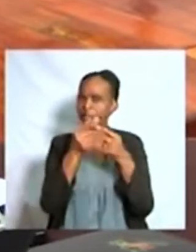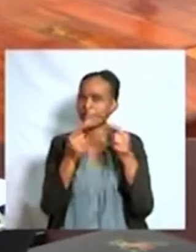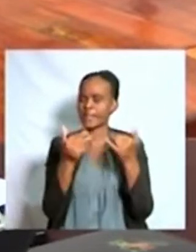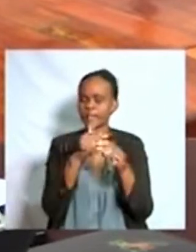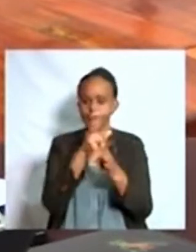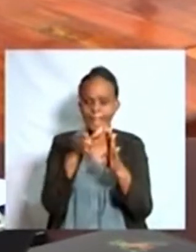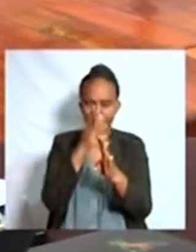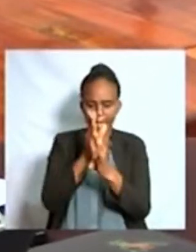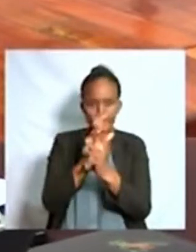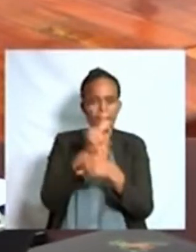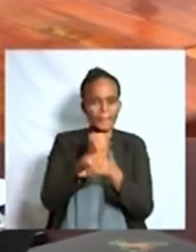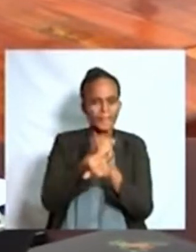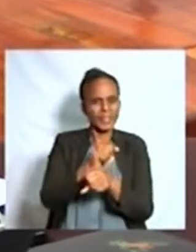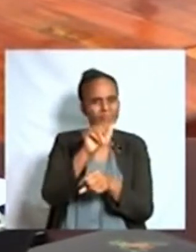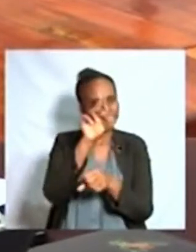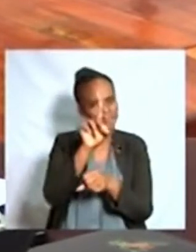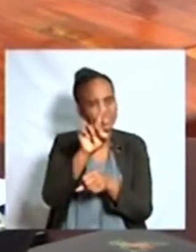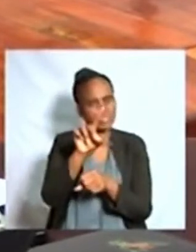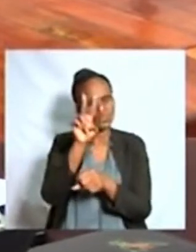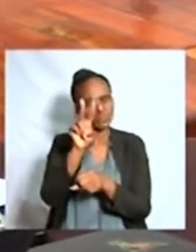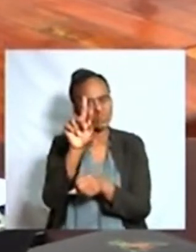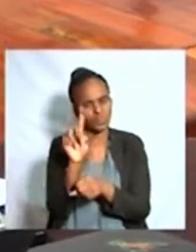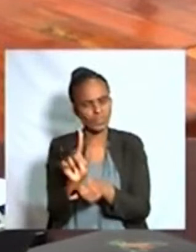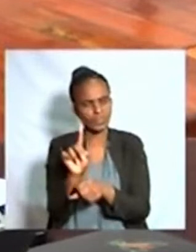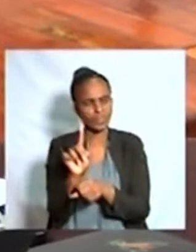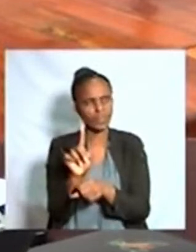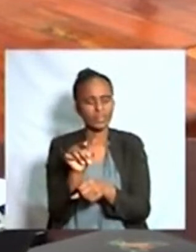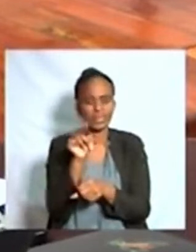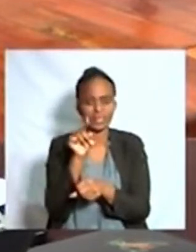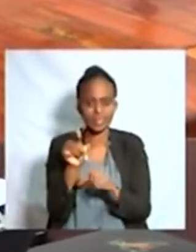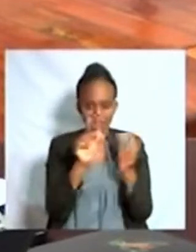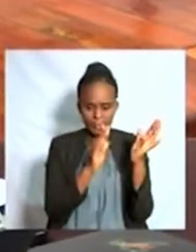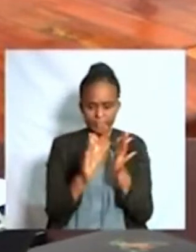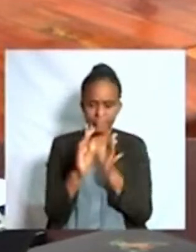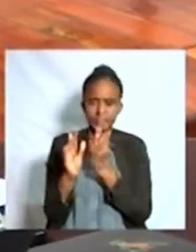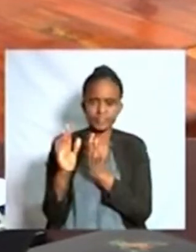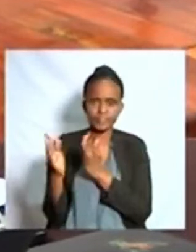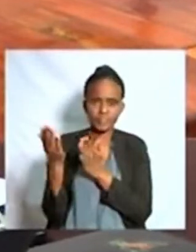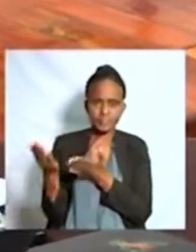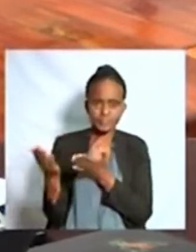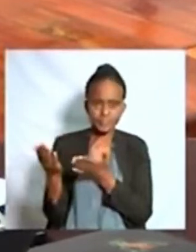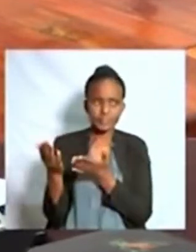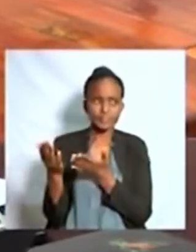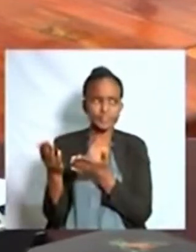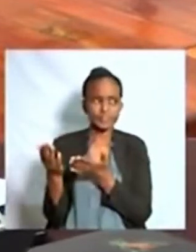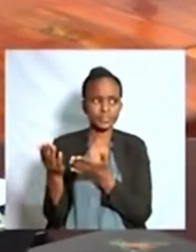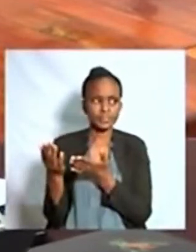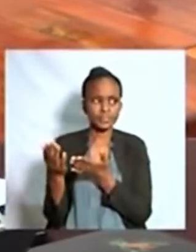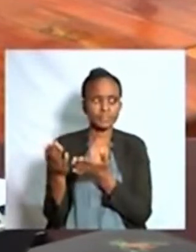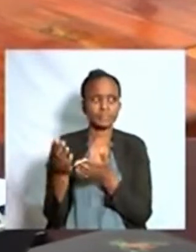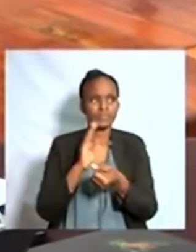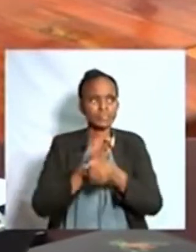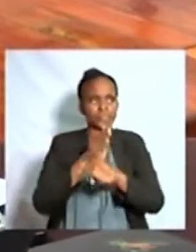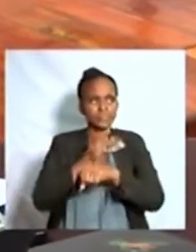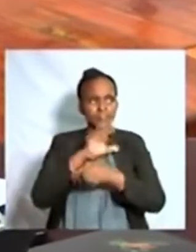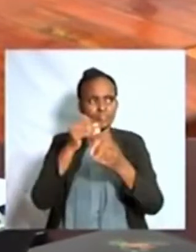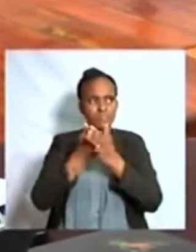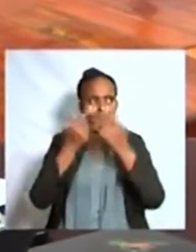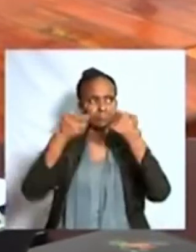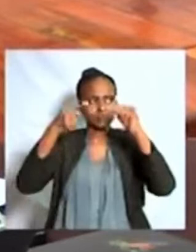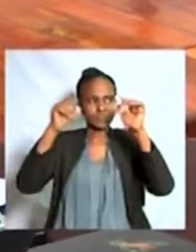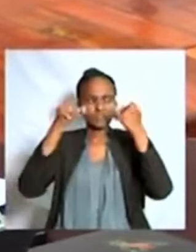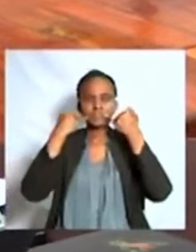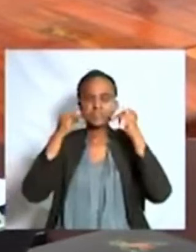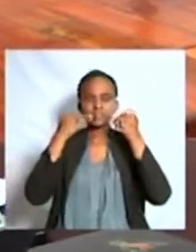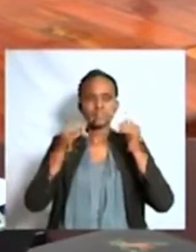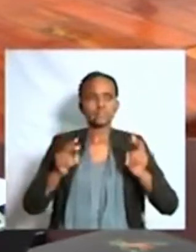Reference is made to Appendix D2.1. As a remedial measure, following the successful formation of the Human